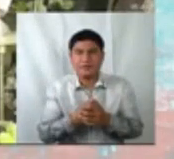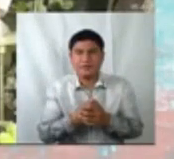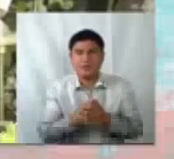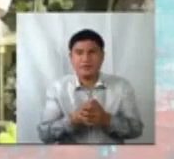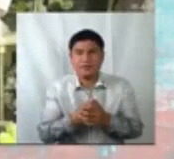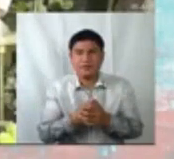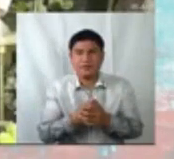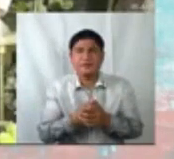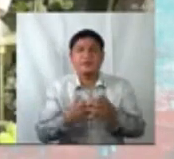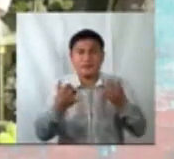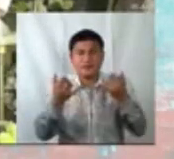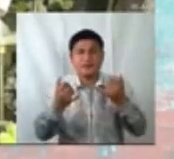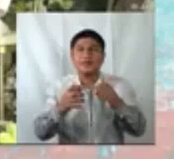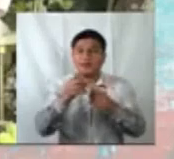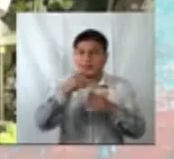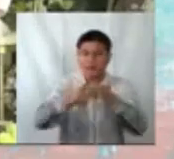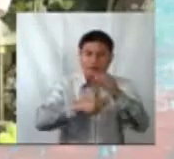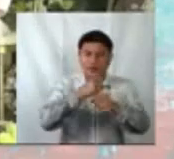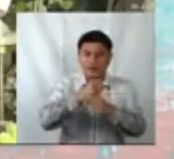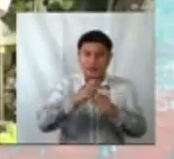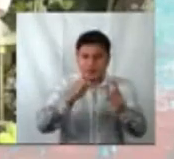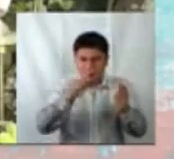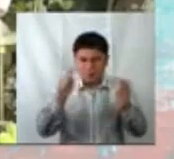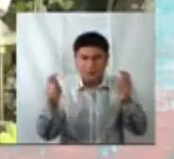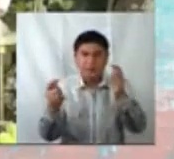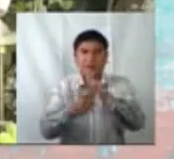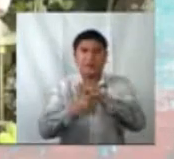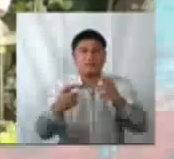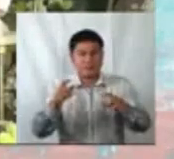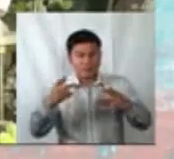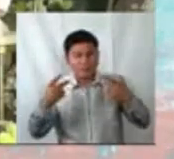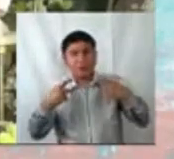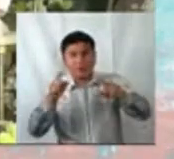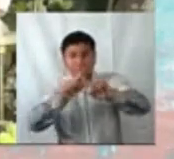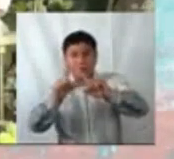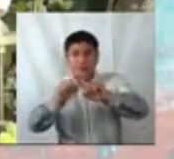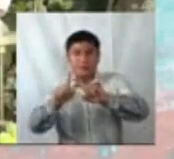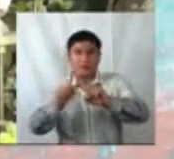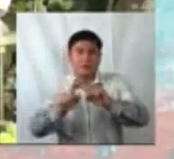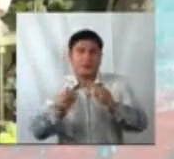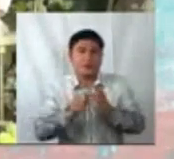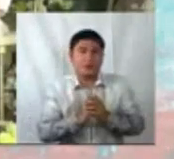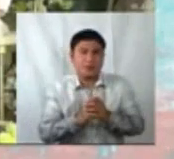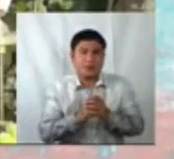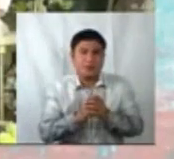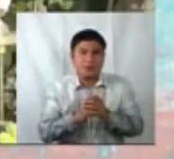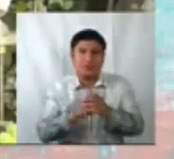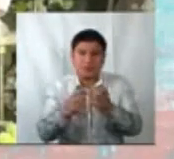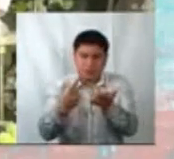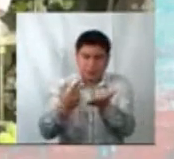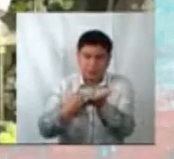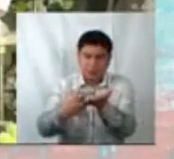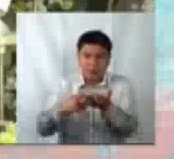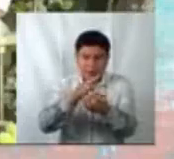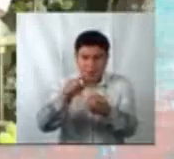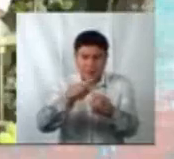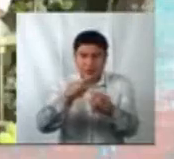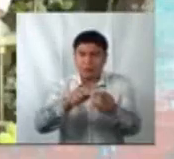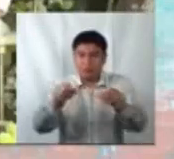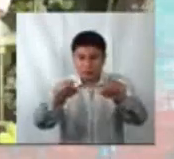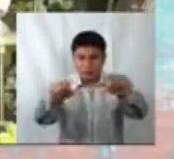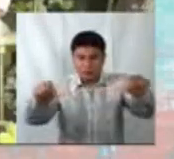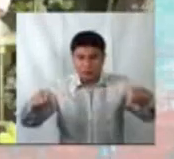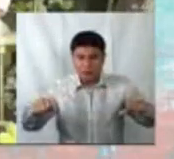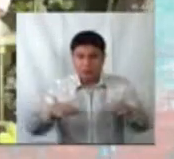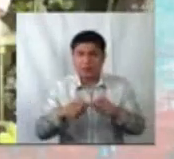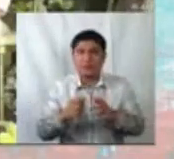Oh, 10 years transition. But, you know, there's that difference between, which spells a great deal when we talk about sovereignty. Diba? Yeah. So, pag